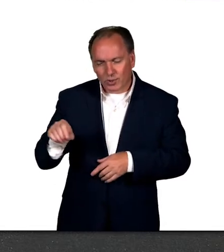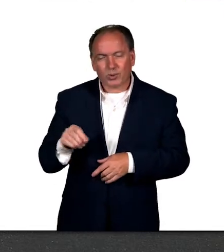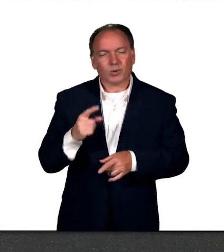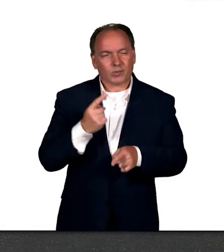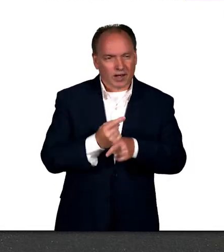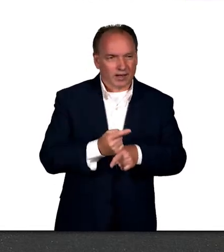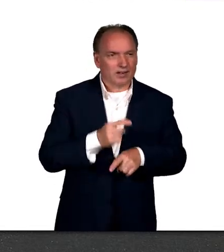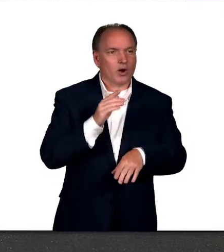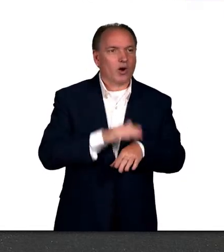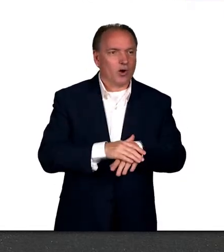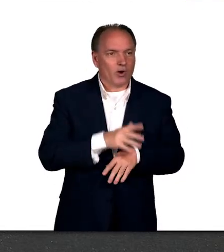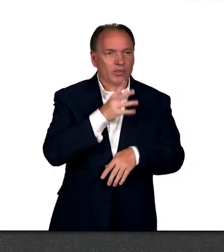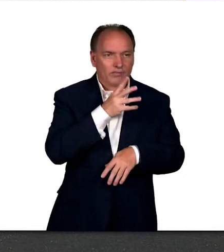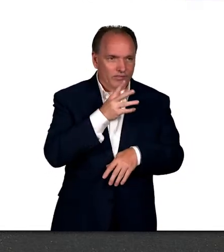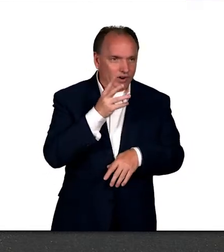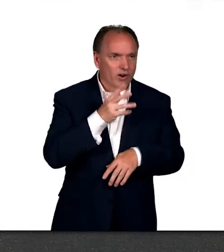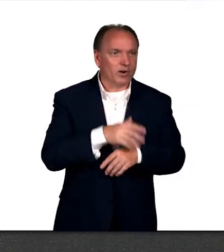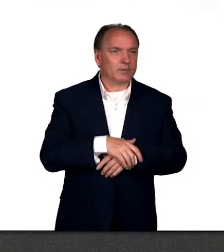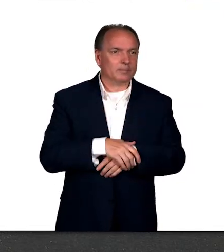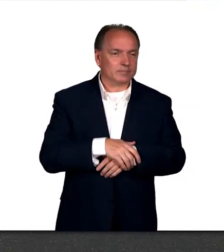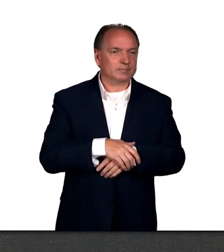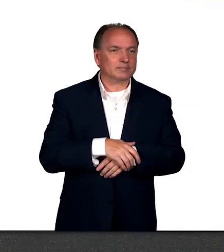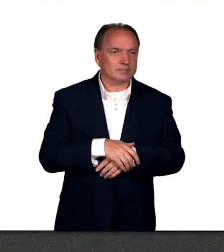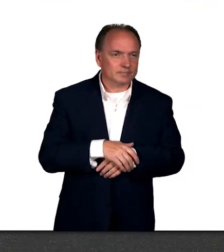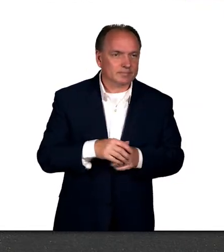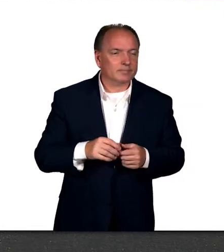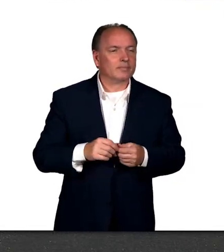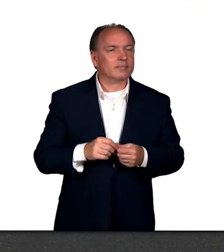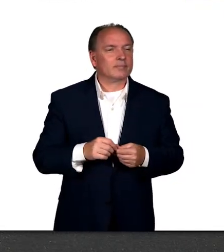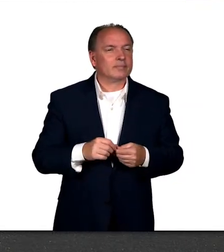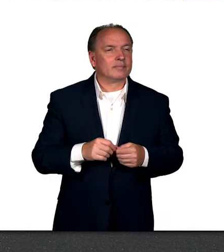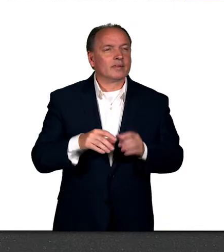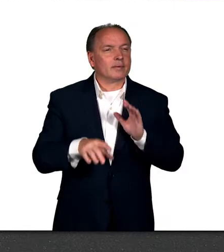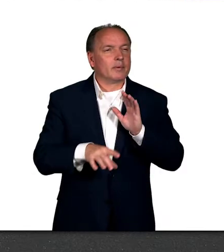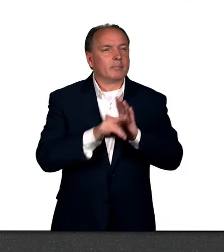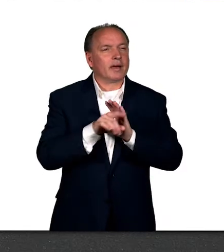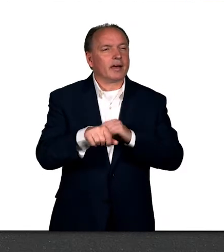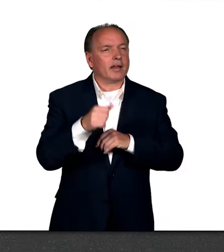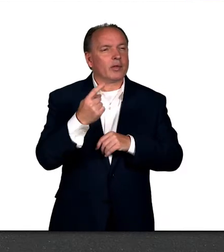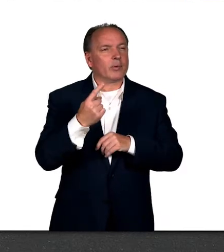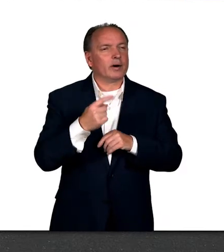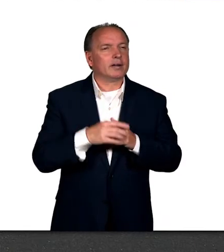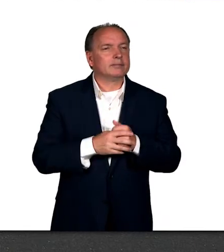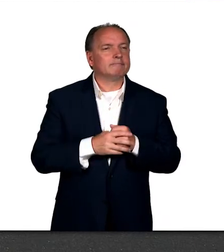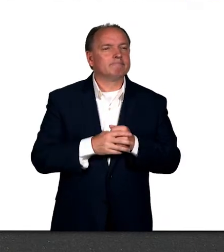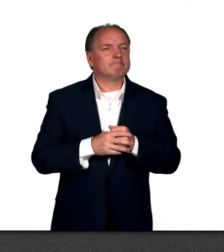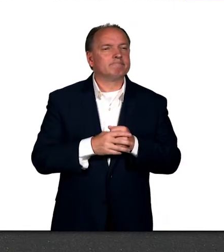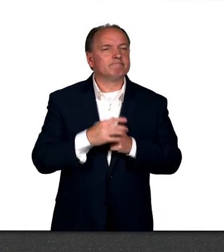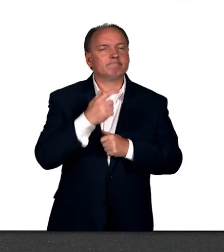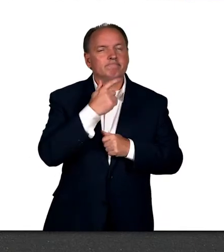they live on a farm. All right, let me pick another one.